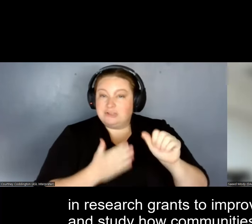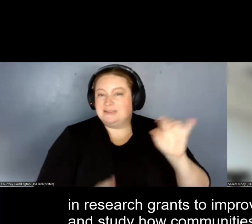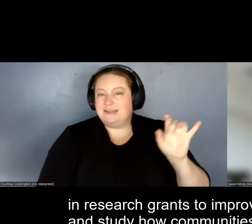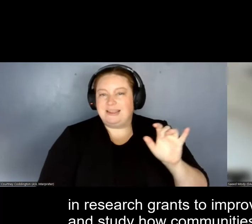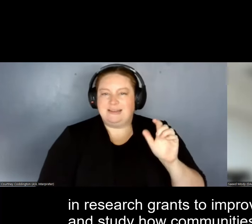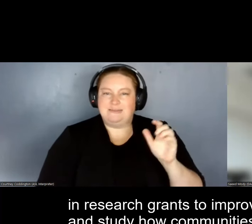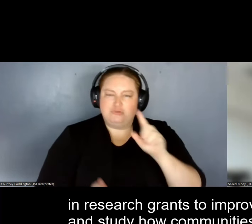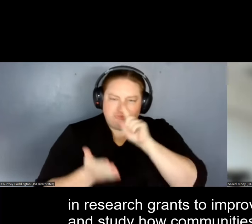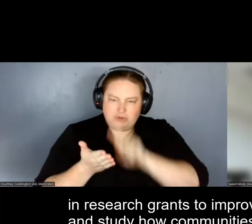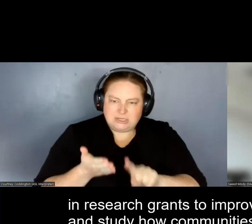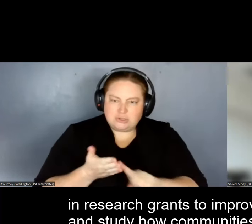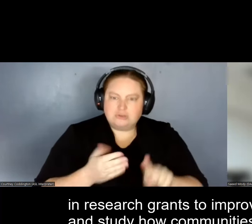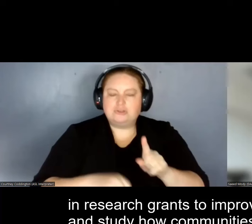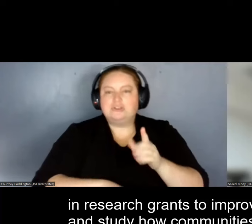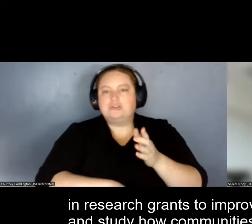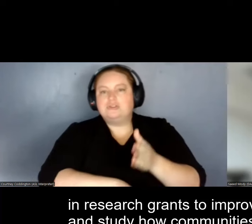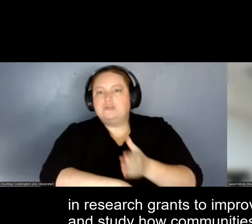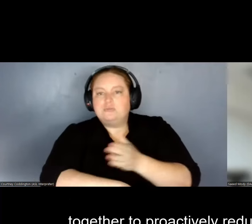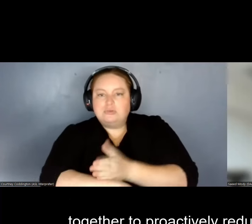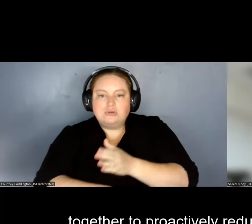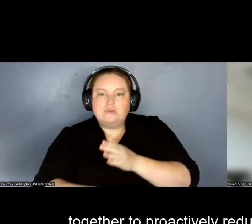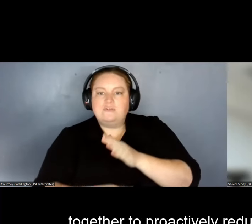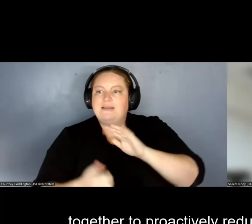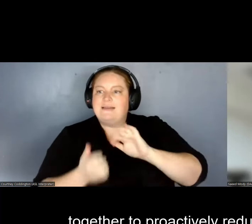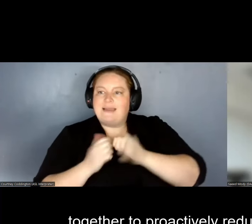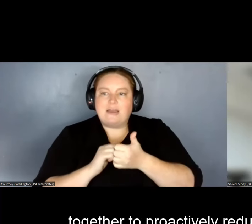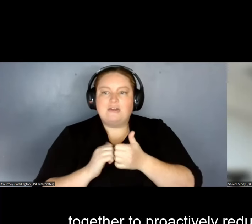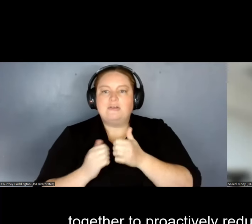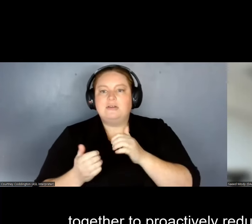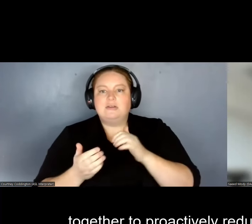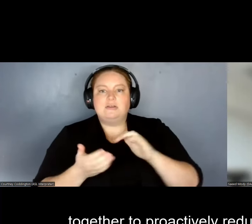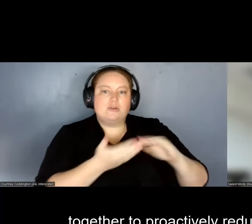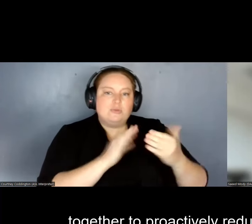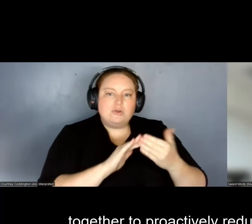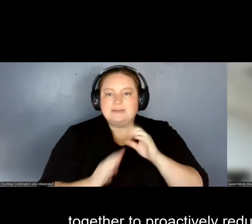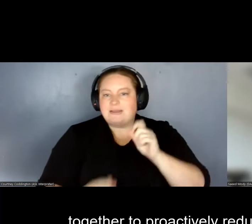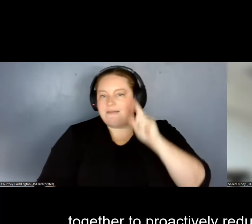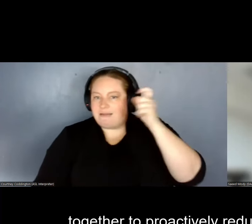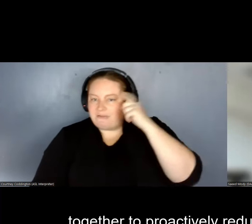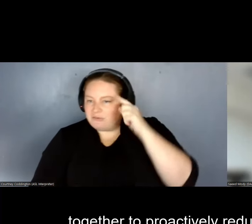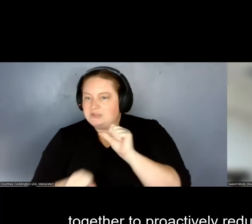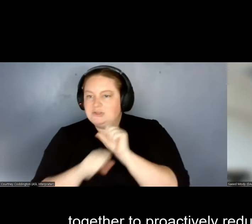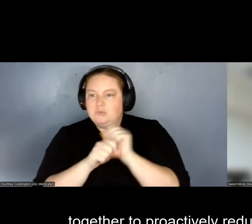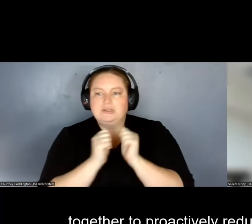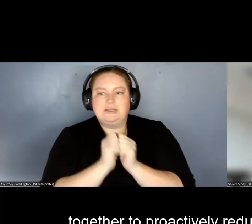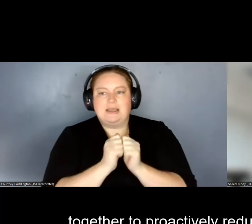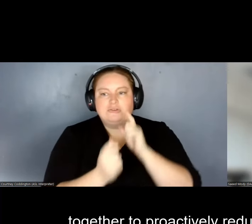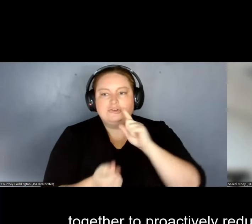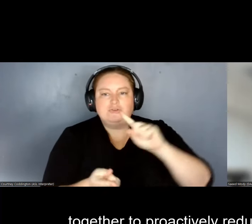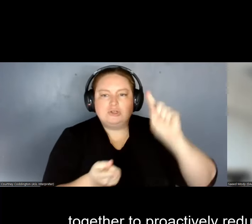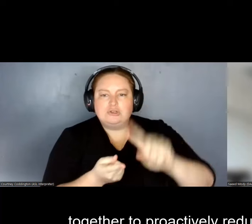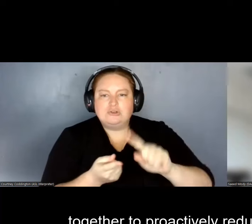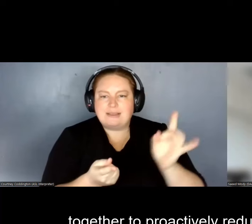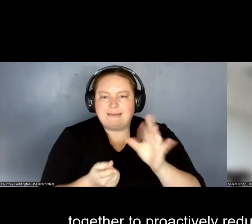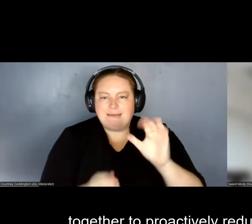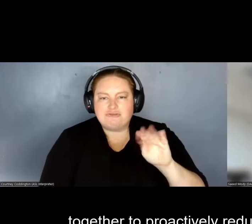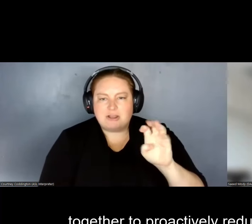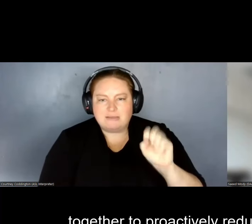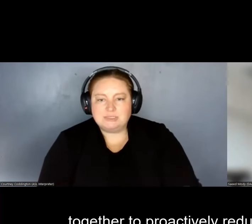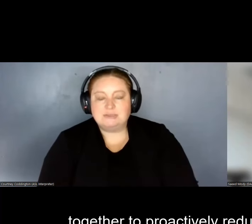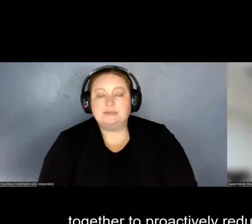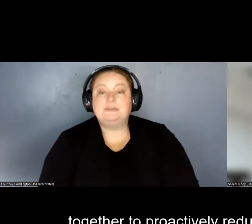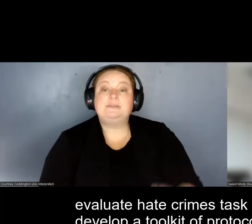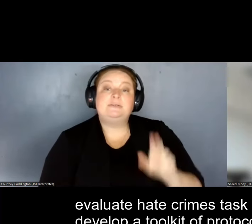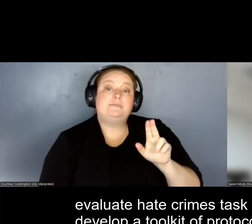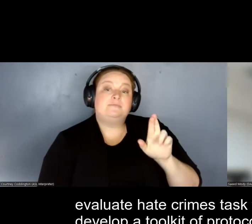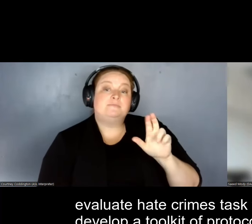prevention efforts and study how communities and government can work together to proactively reduce hate crimes. The Urban Institute is using a